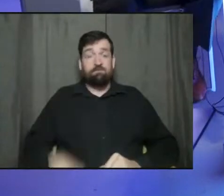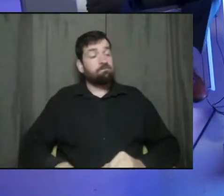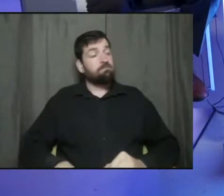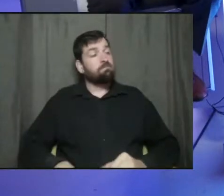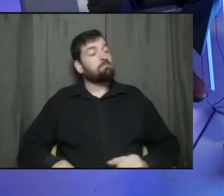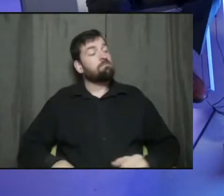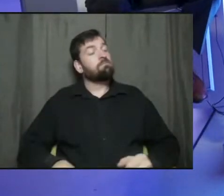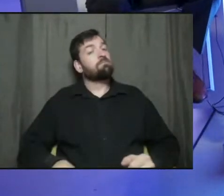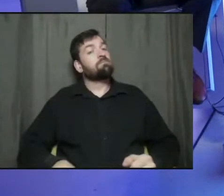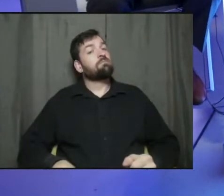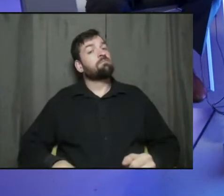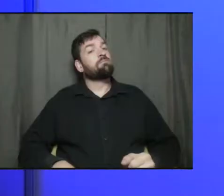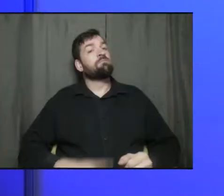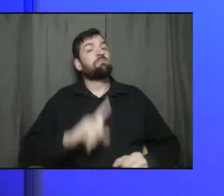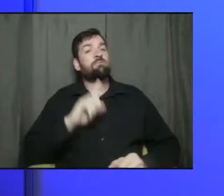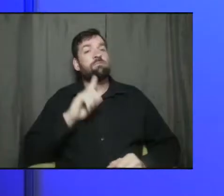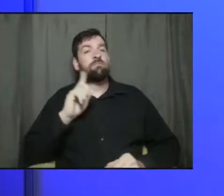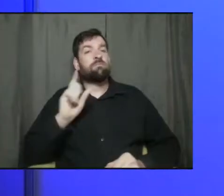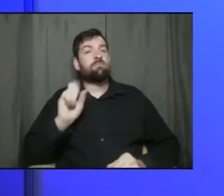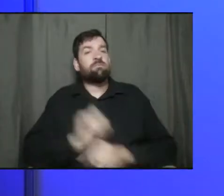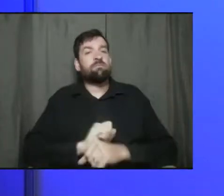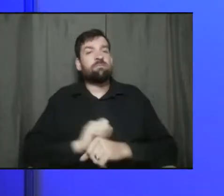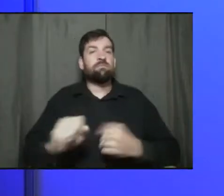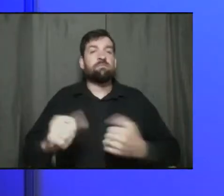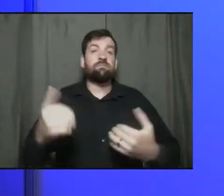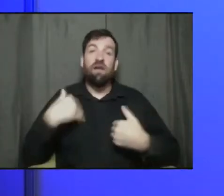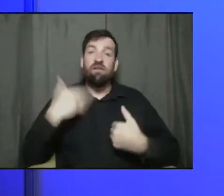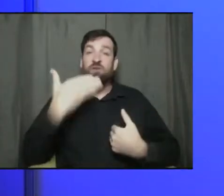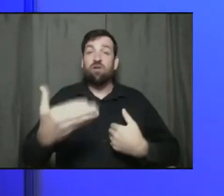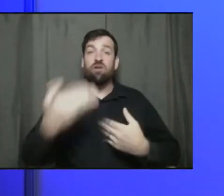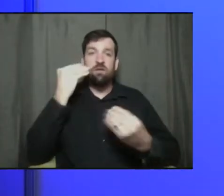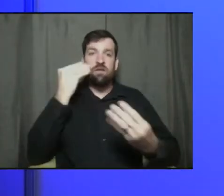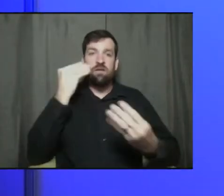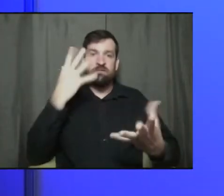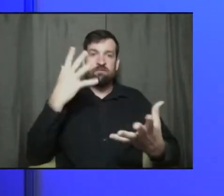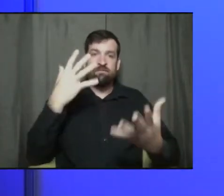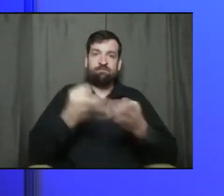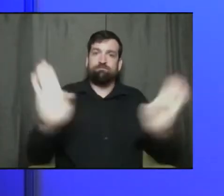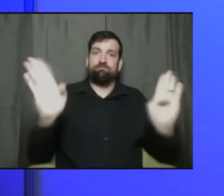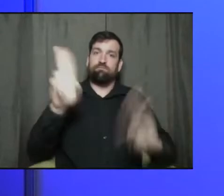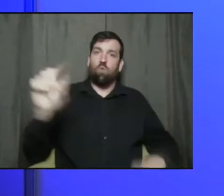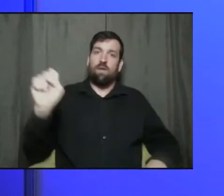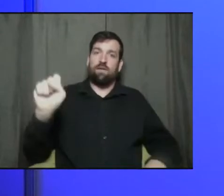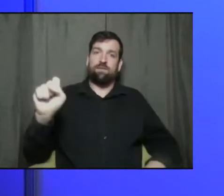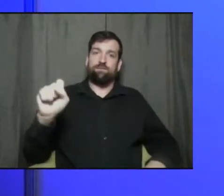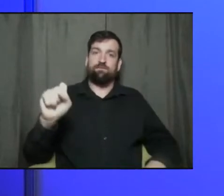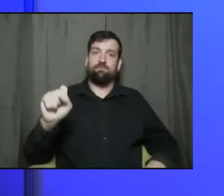we've actually have a pretty good data on this across the United States in a national